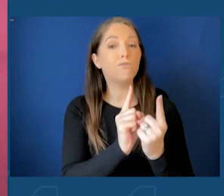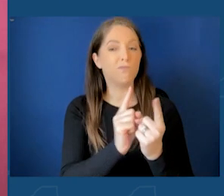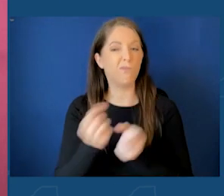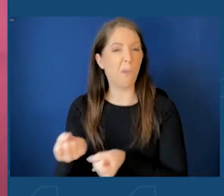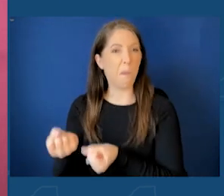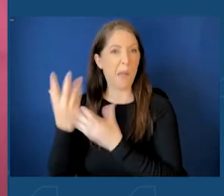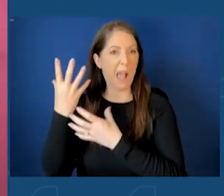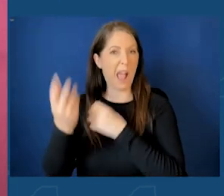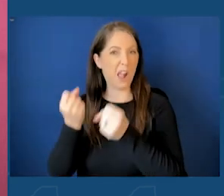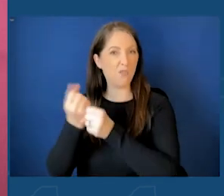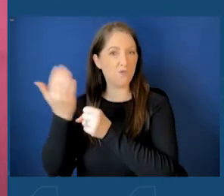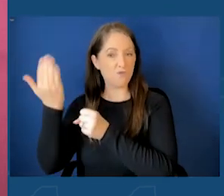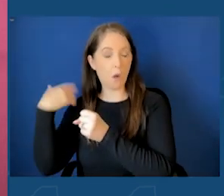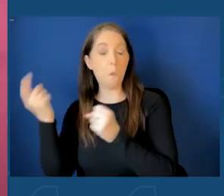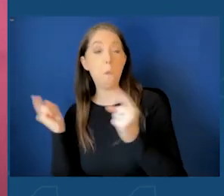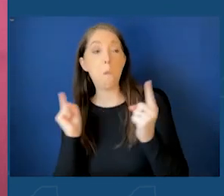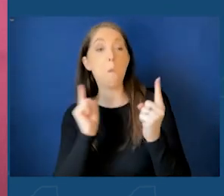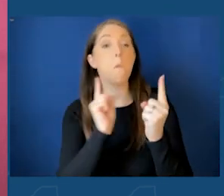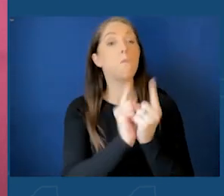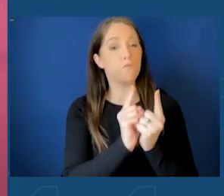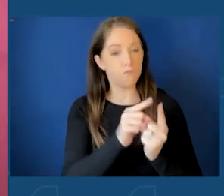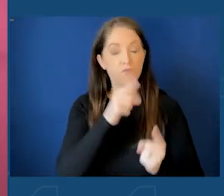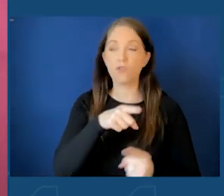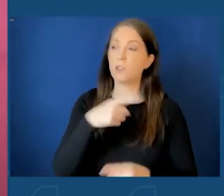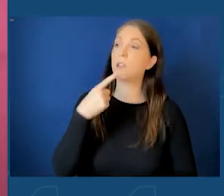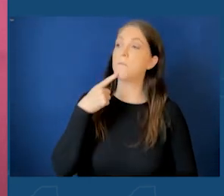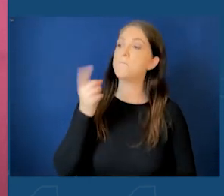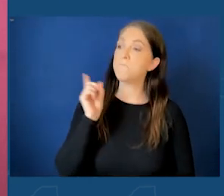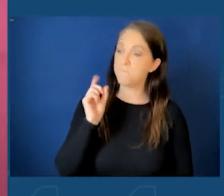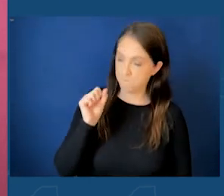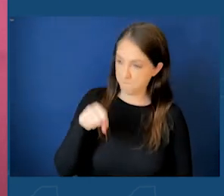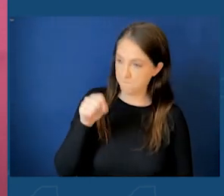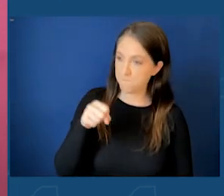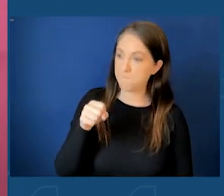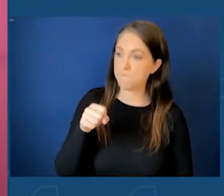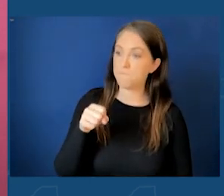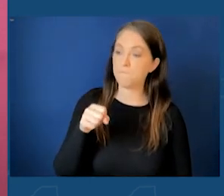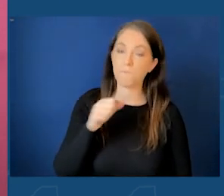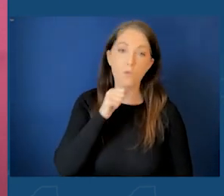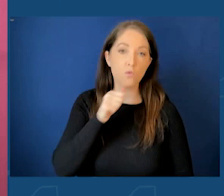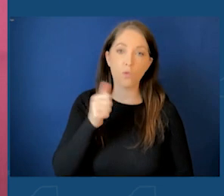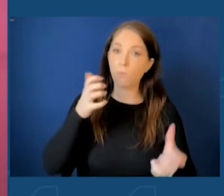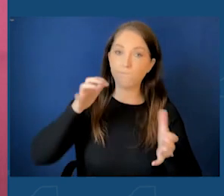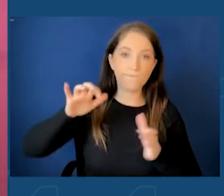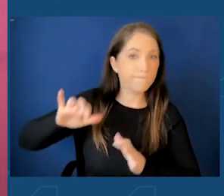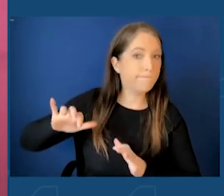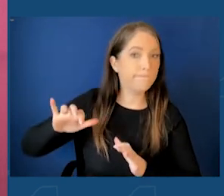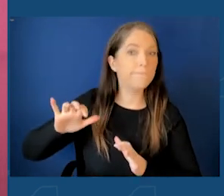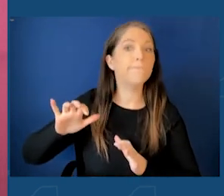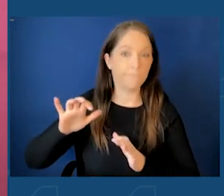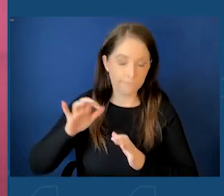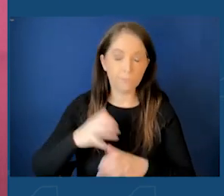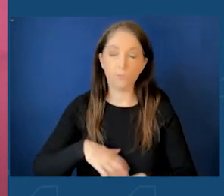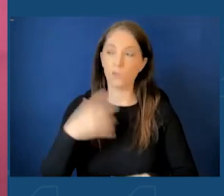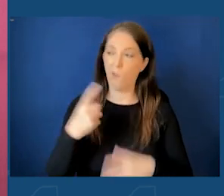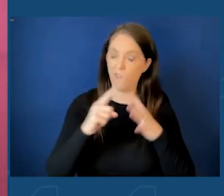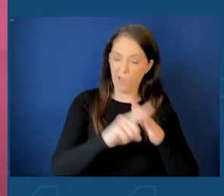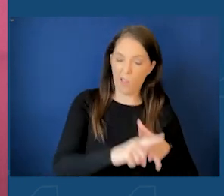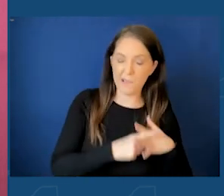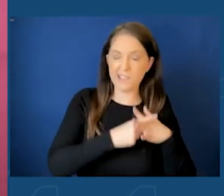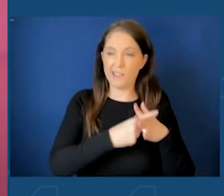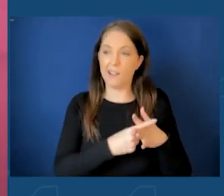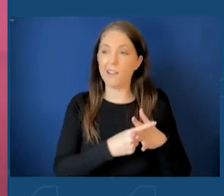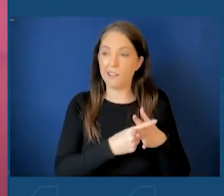and the first person to endorse it, and she looked me in the eyes and said, don't gentrify. And so from the beginning, we